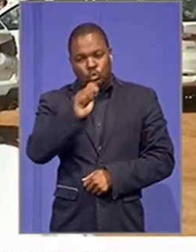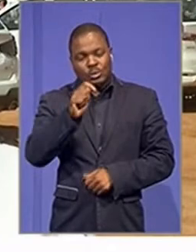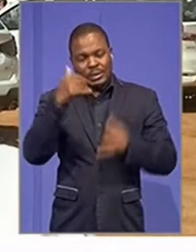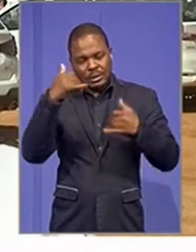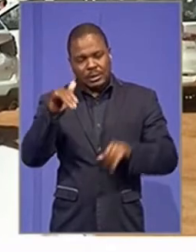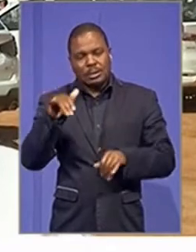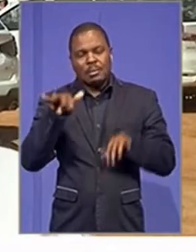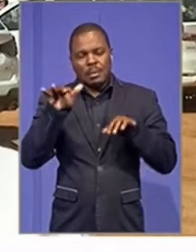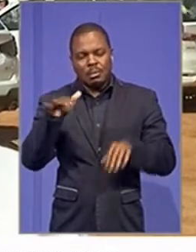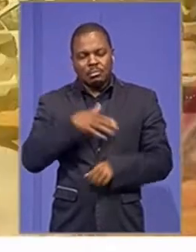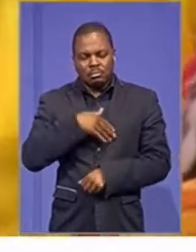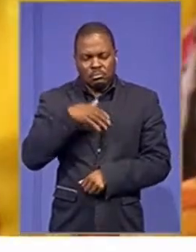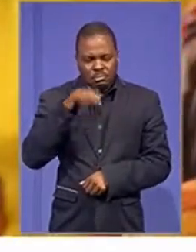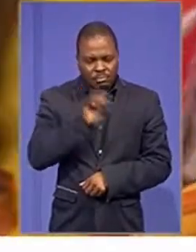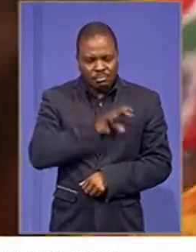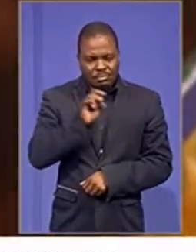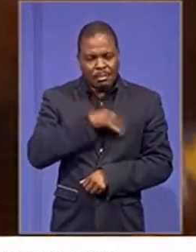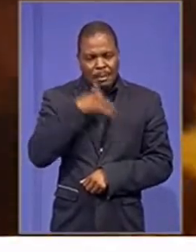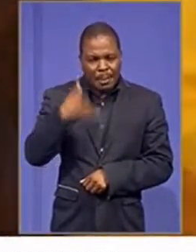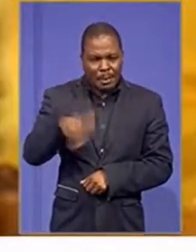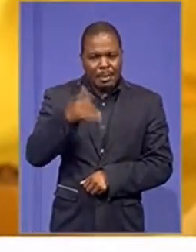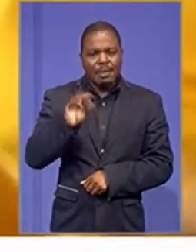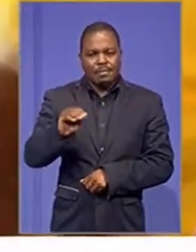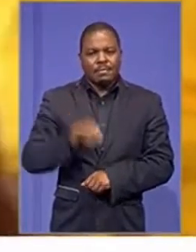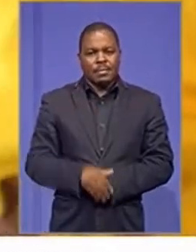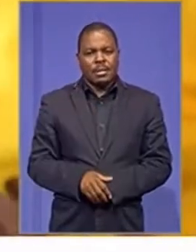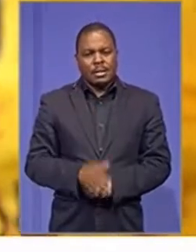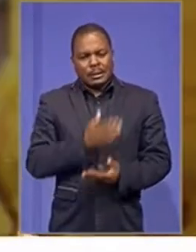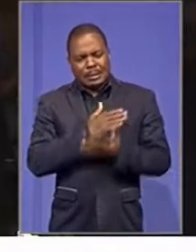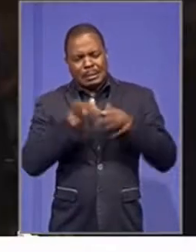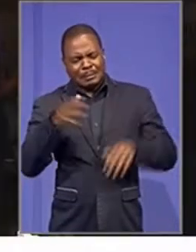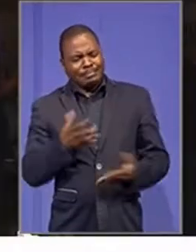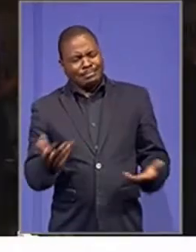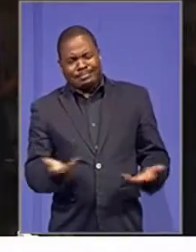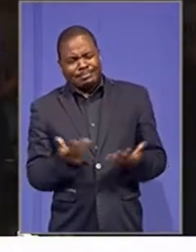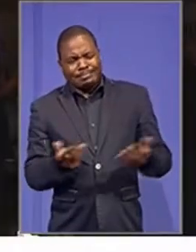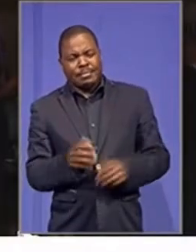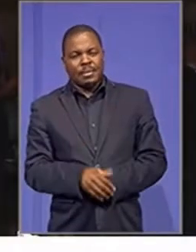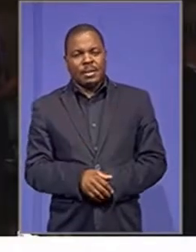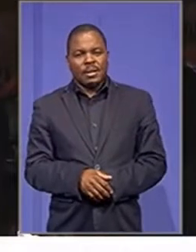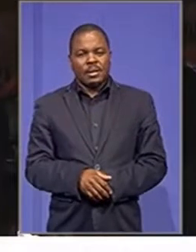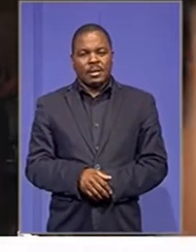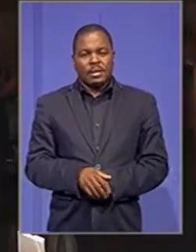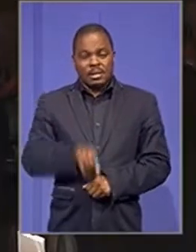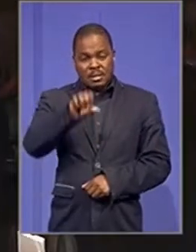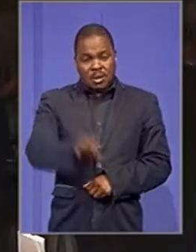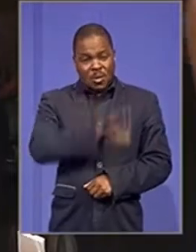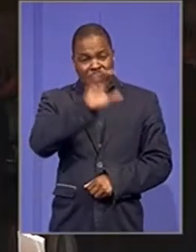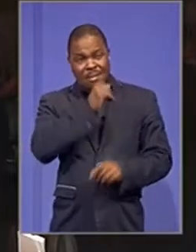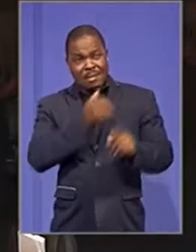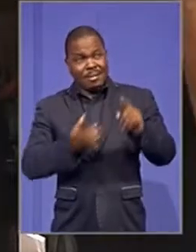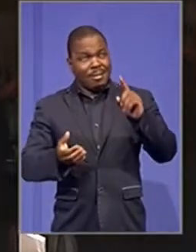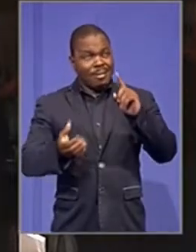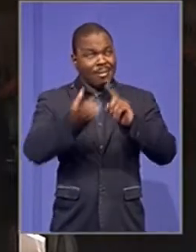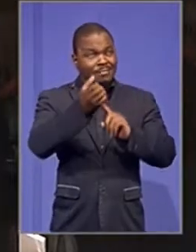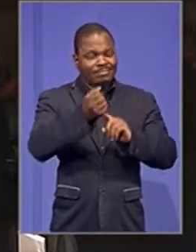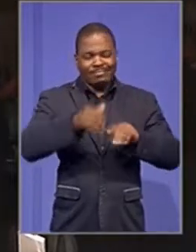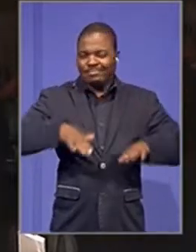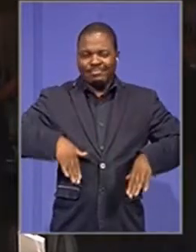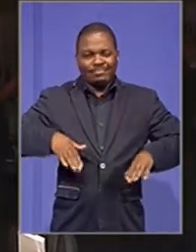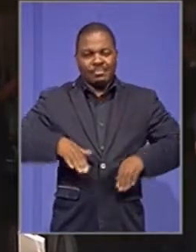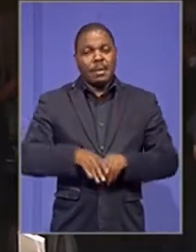pain in the country. Go babangwe ba sanagana ga bedi ka se. I think as a country, we are not where we want to be, but at least we